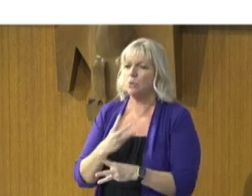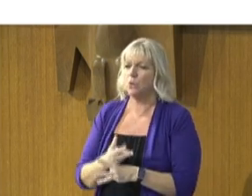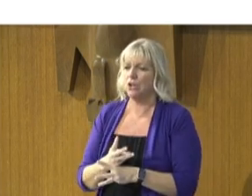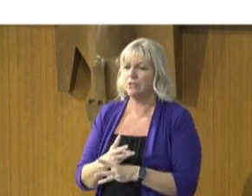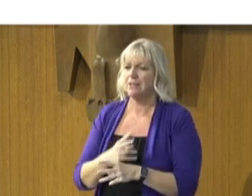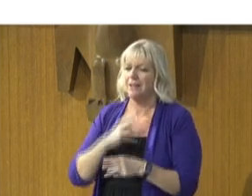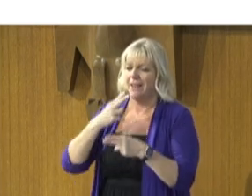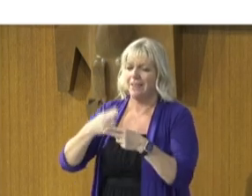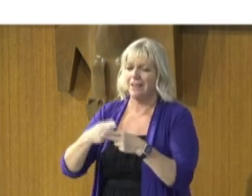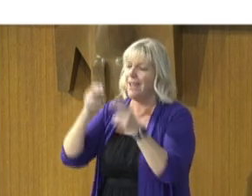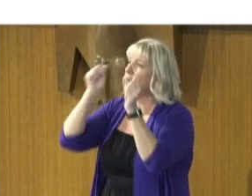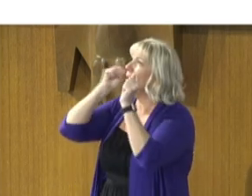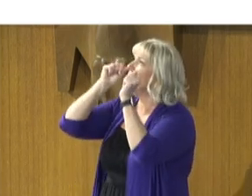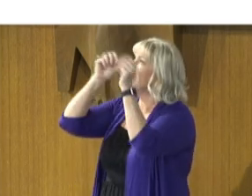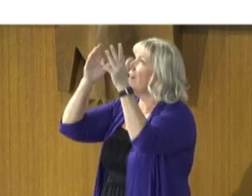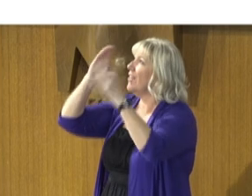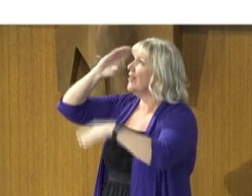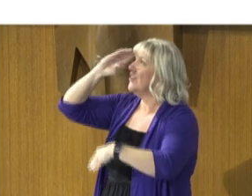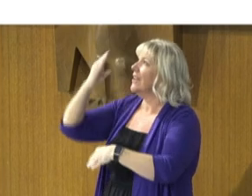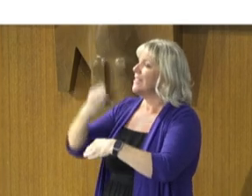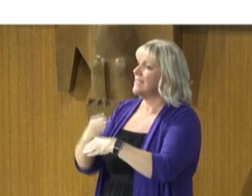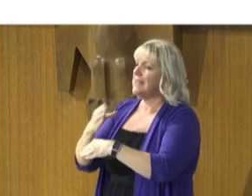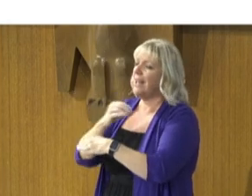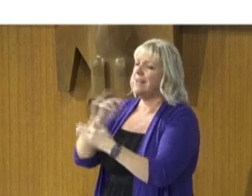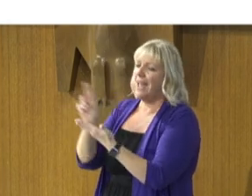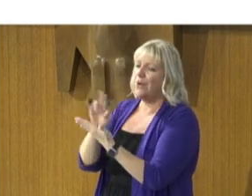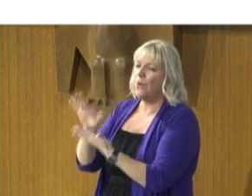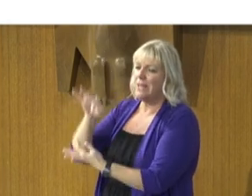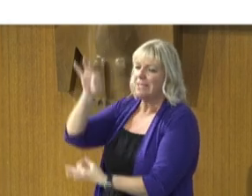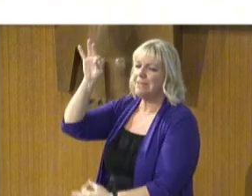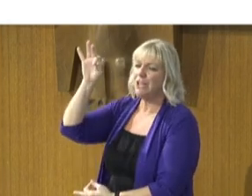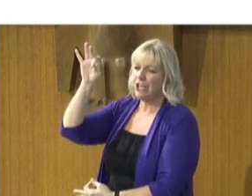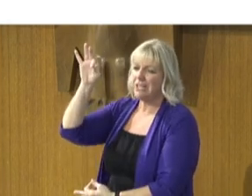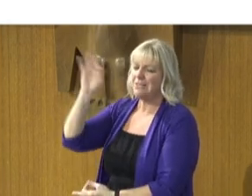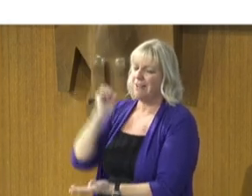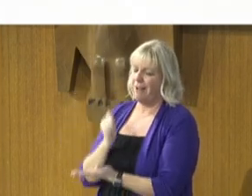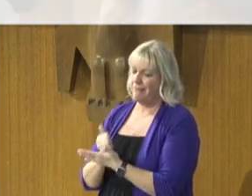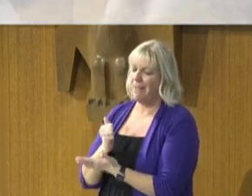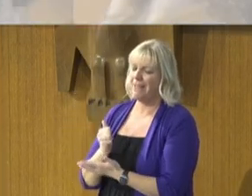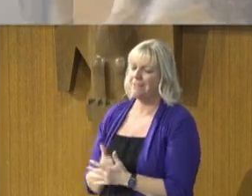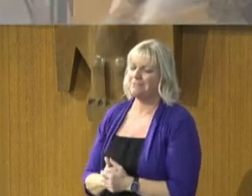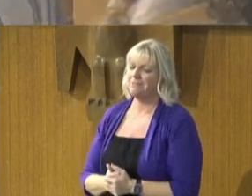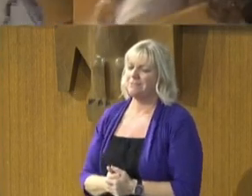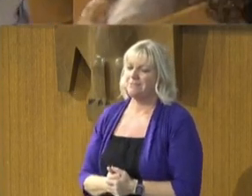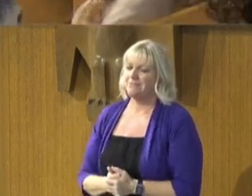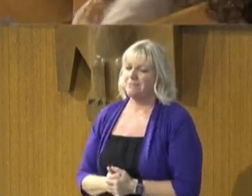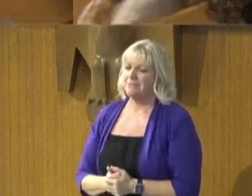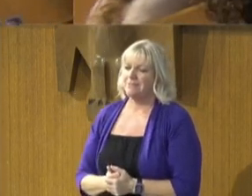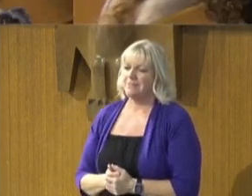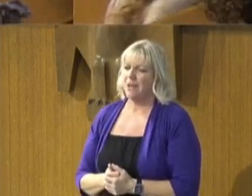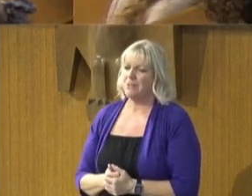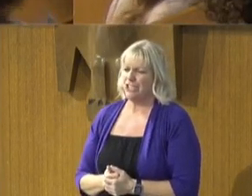the name of the Father, and the Son, and the Holy Spirit, amen.